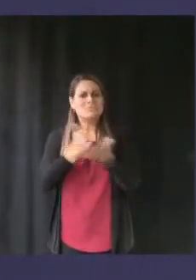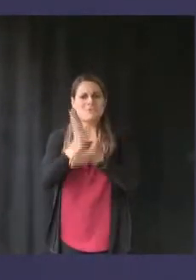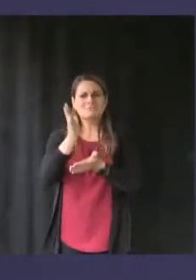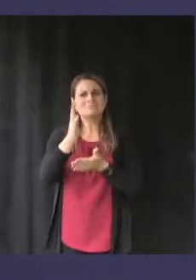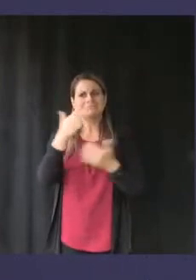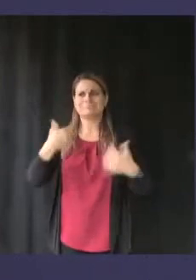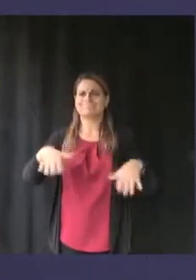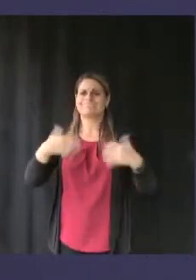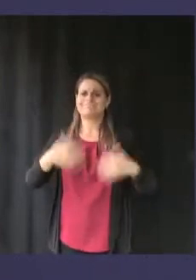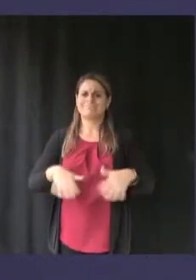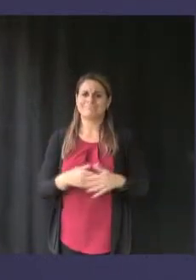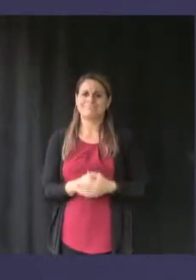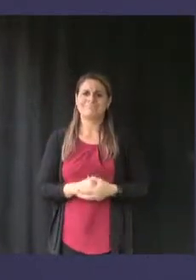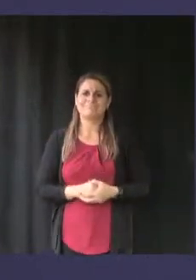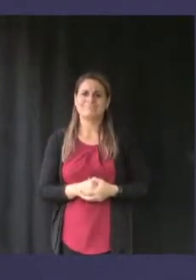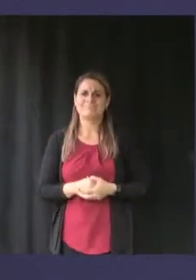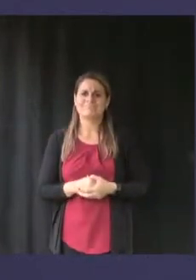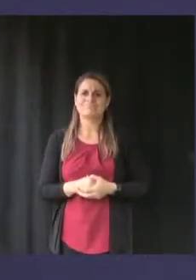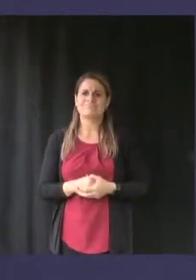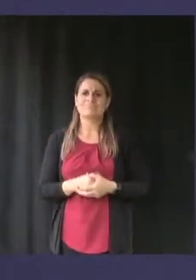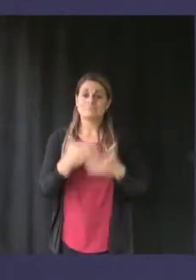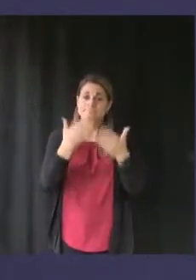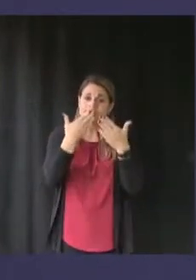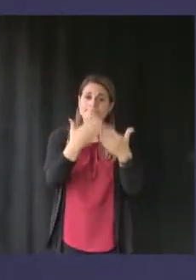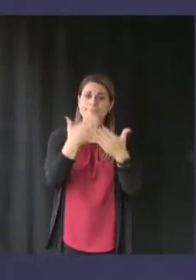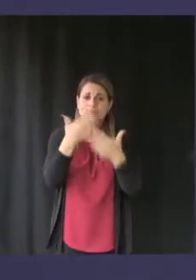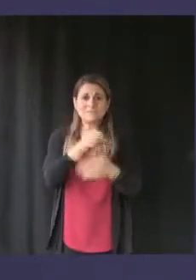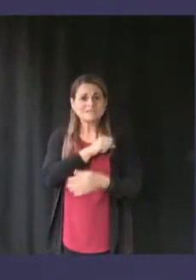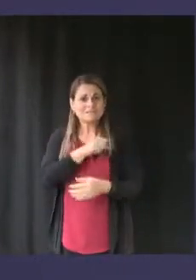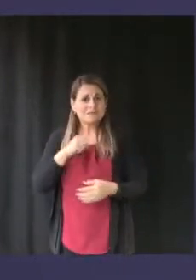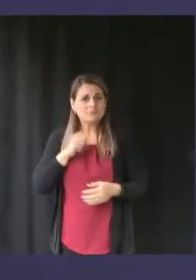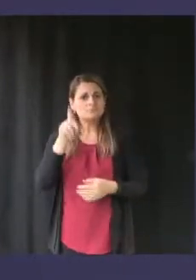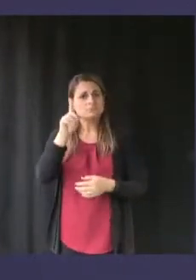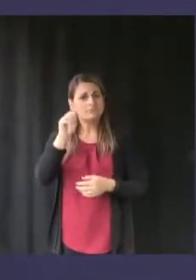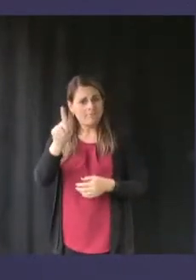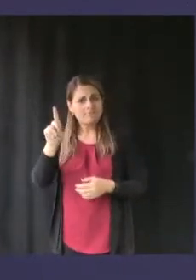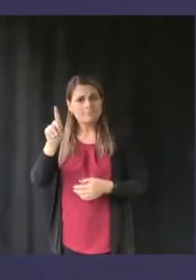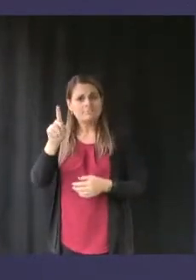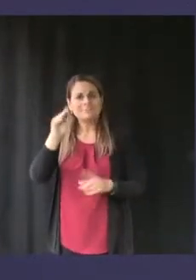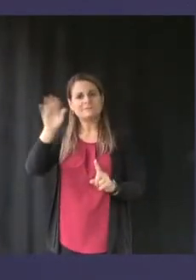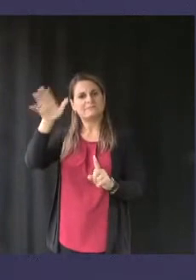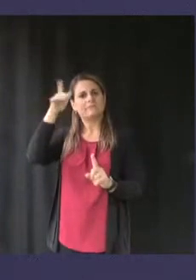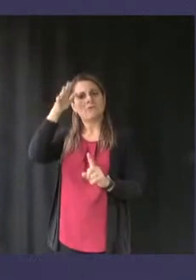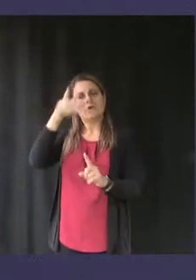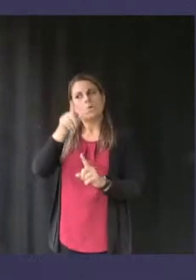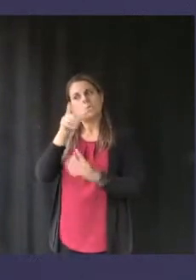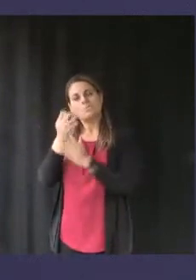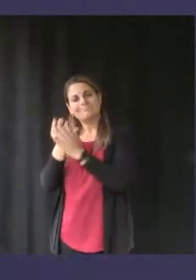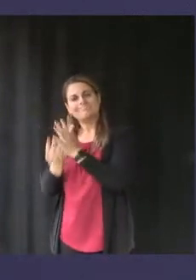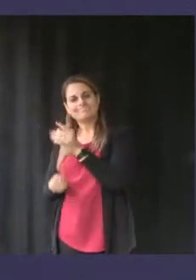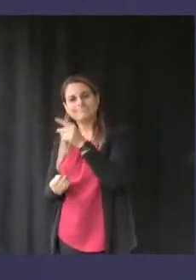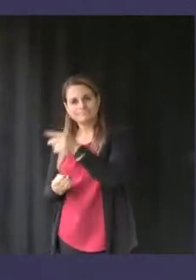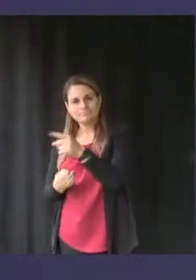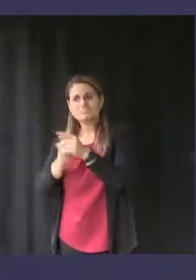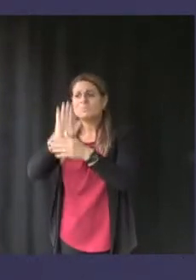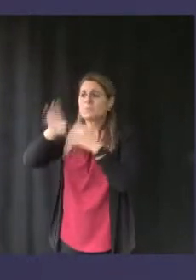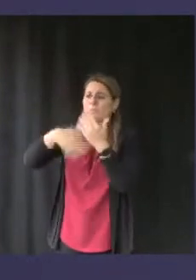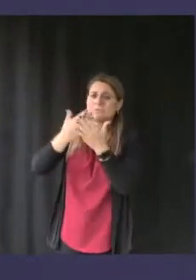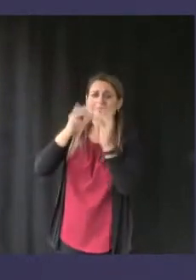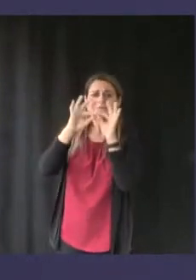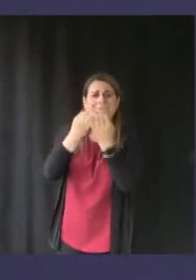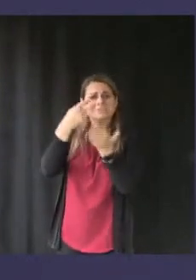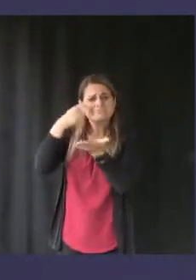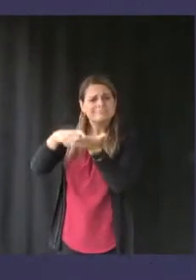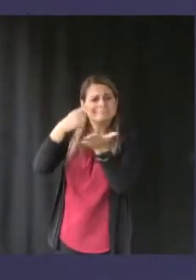want to thank Senator Chris Dodd, his late father, Senator Thomas J. Dodd, and their whole family for championing human